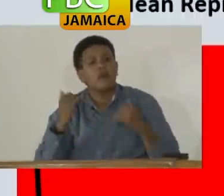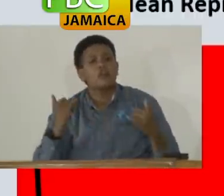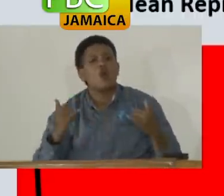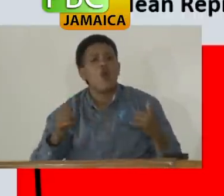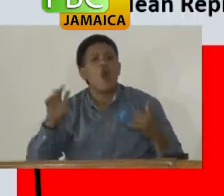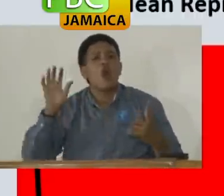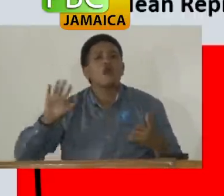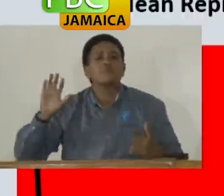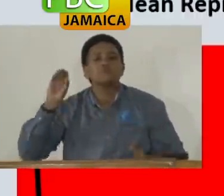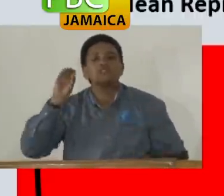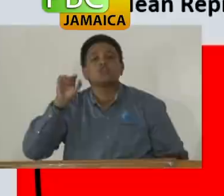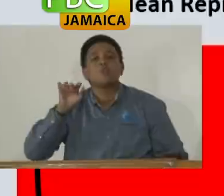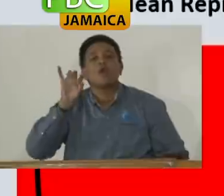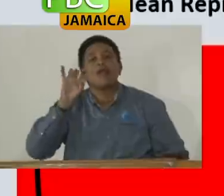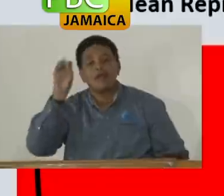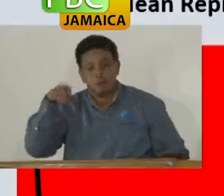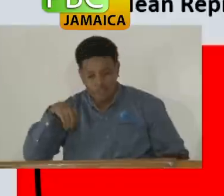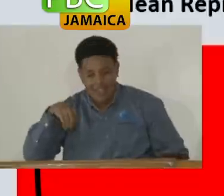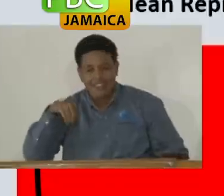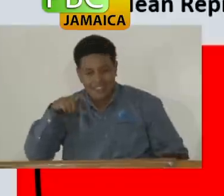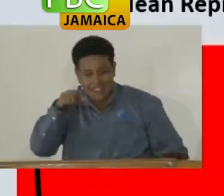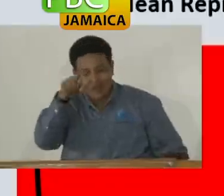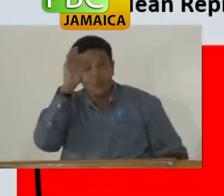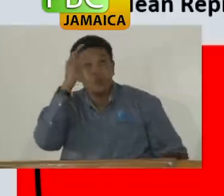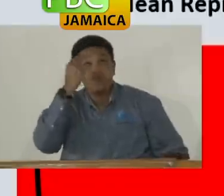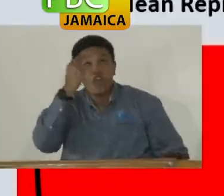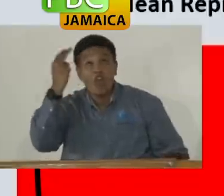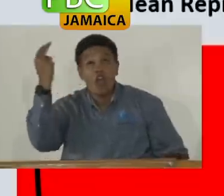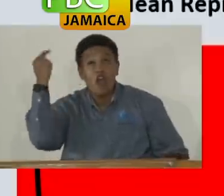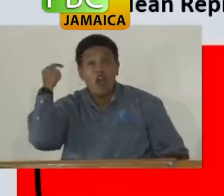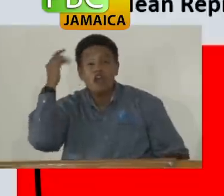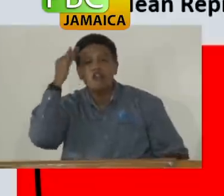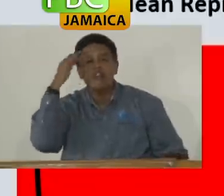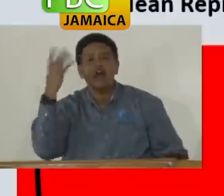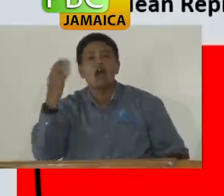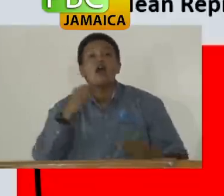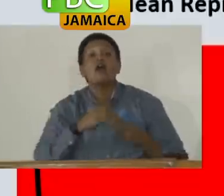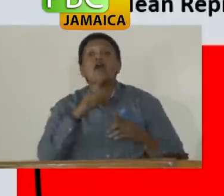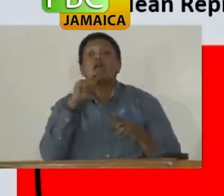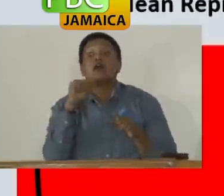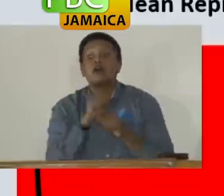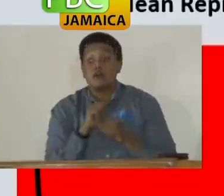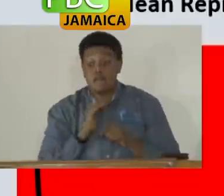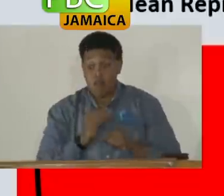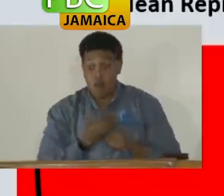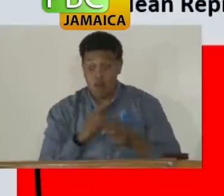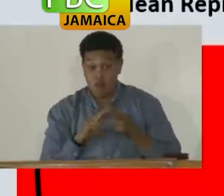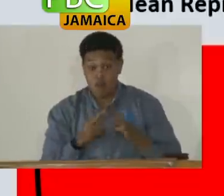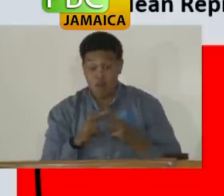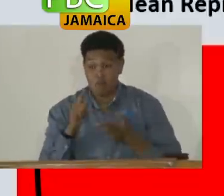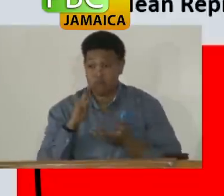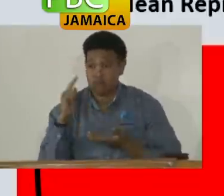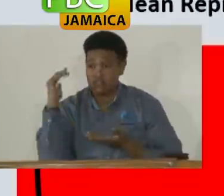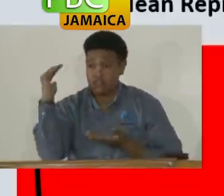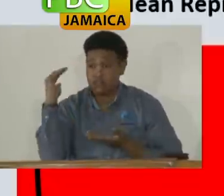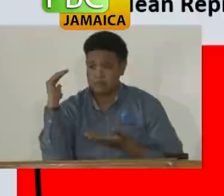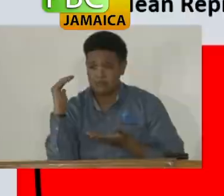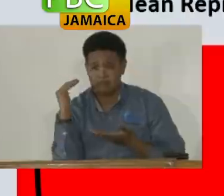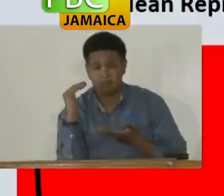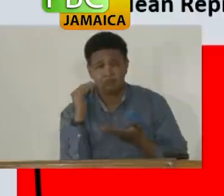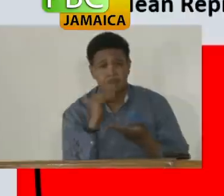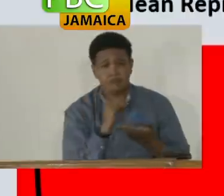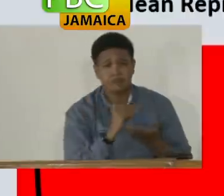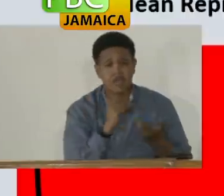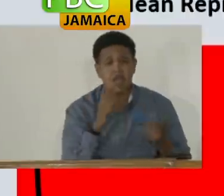approximately 0.8. Madam Speaker, you will recall that in order for our cases to decrease, we need